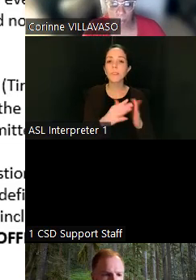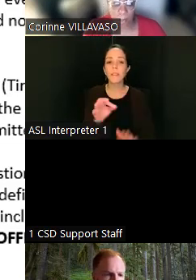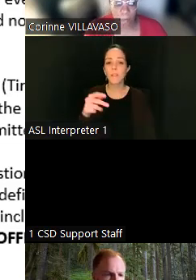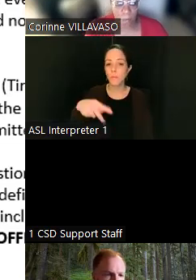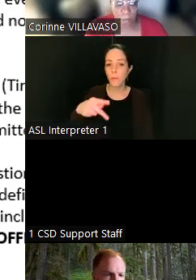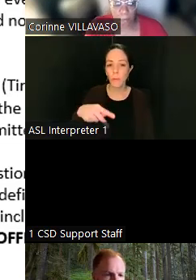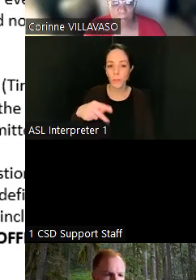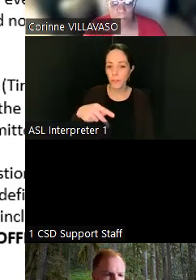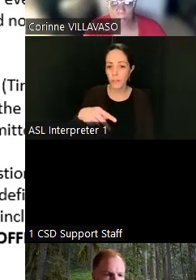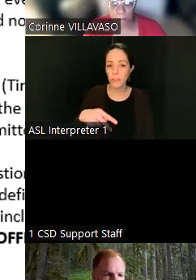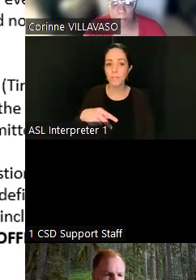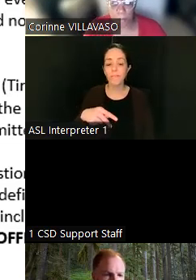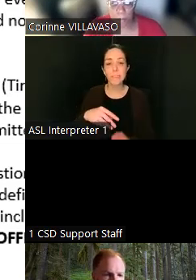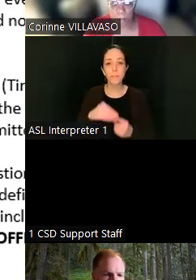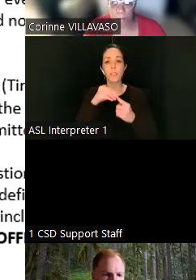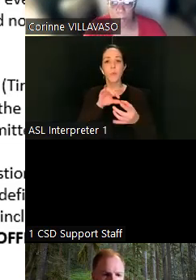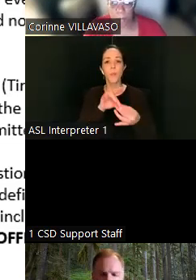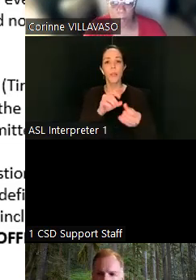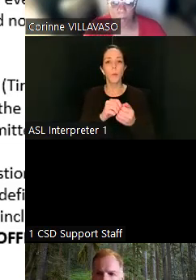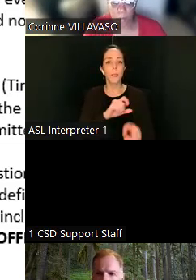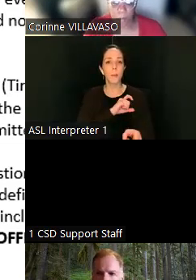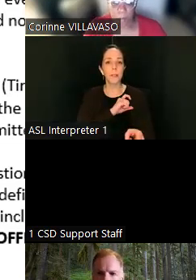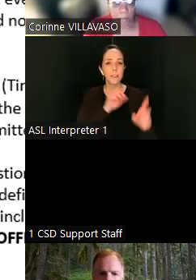parentheses related to police / policing.